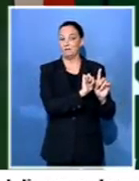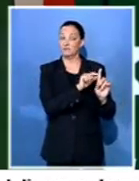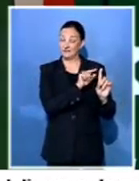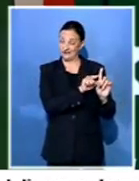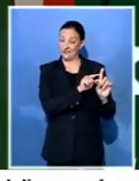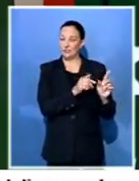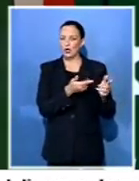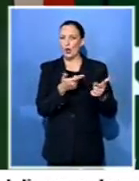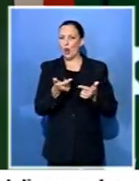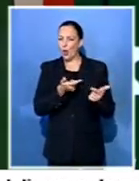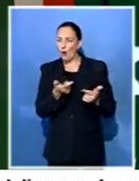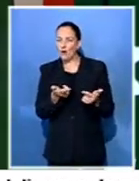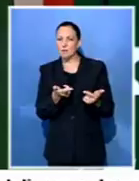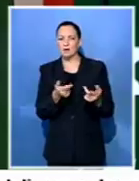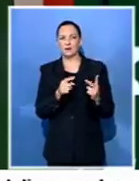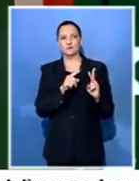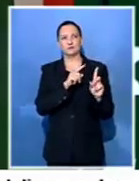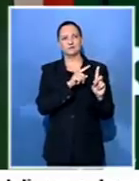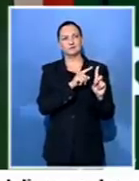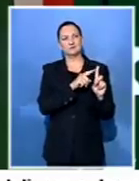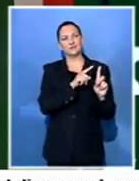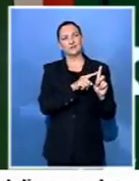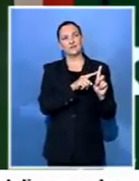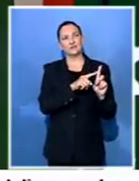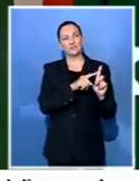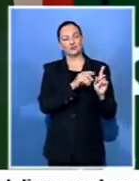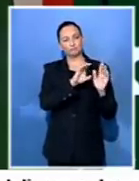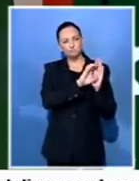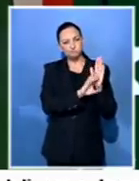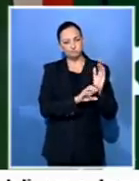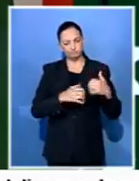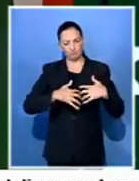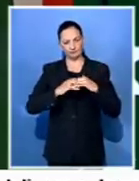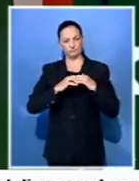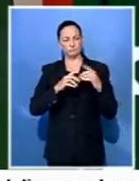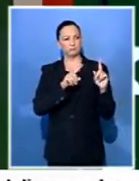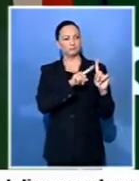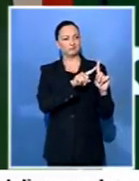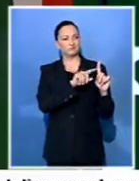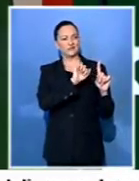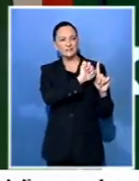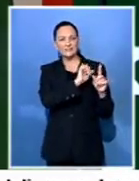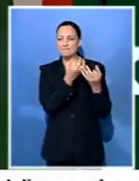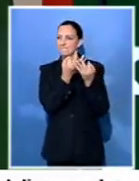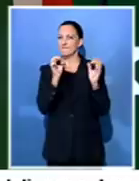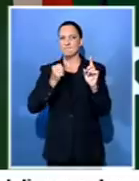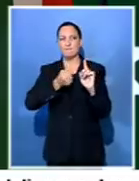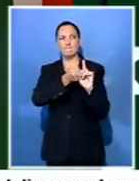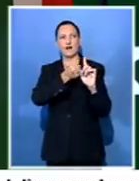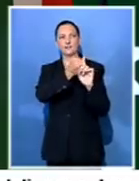lawyer, a constitution maker, a freedom fighter, a